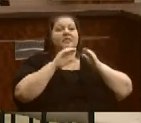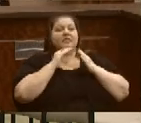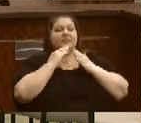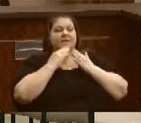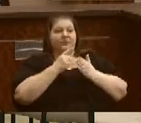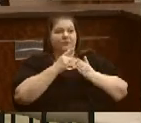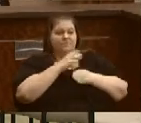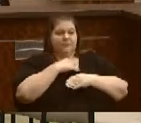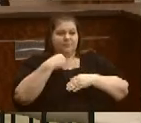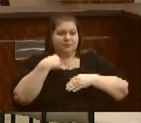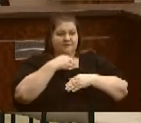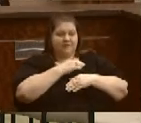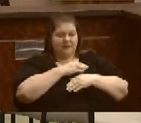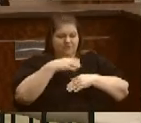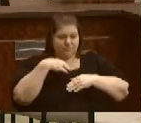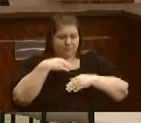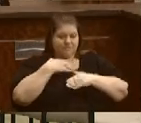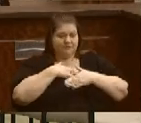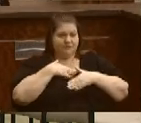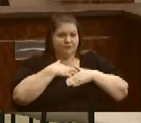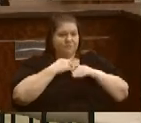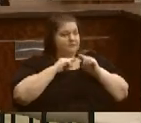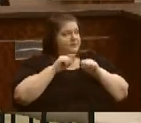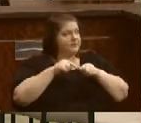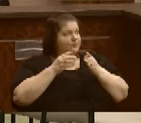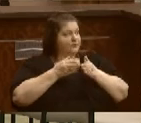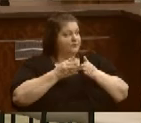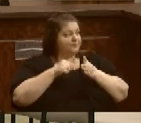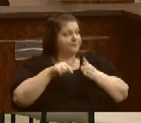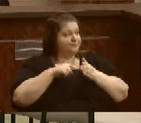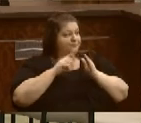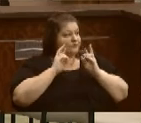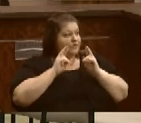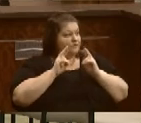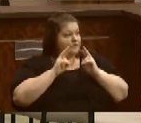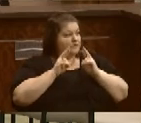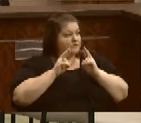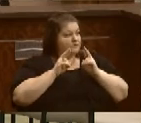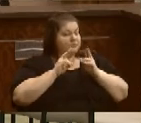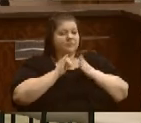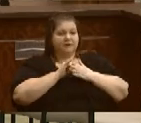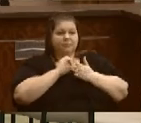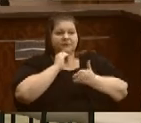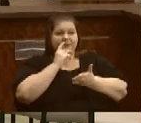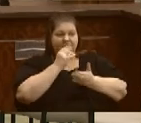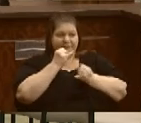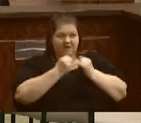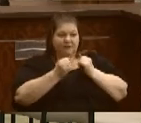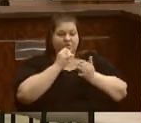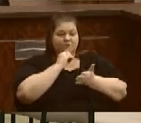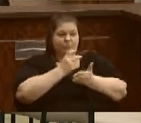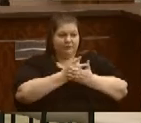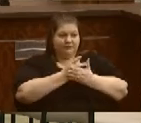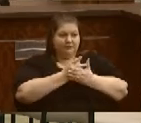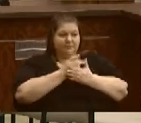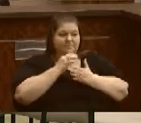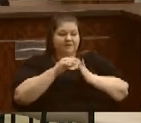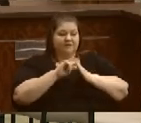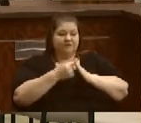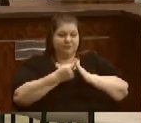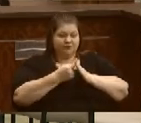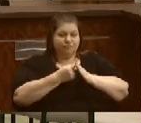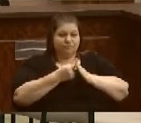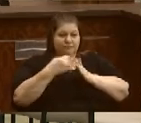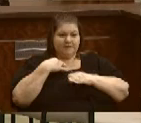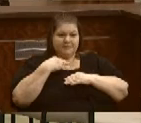of the council. It's a pleasure to be here at this point where we're hopeful that we would get a final approval of our initial application